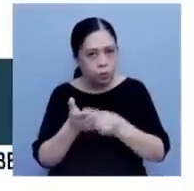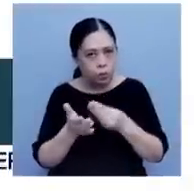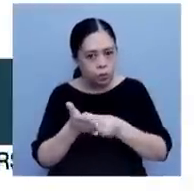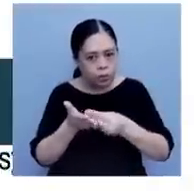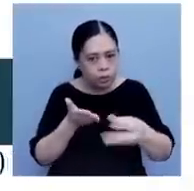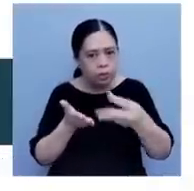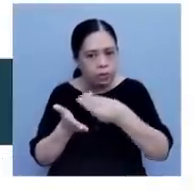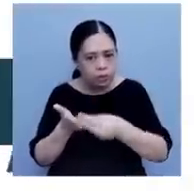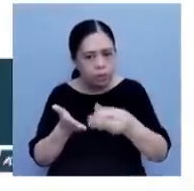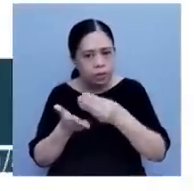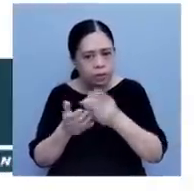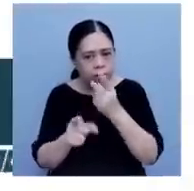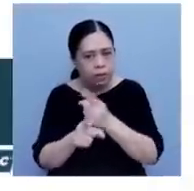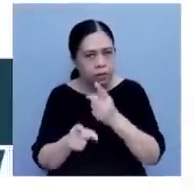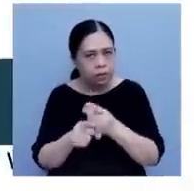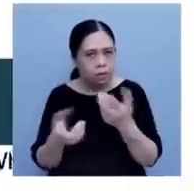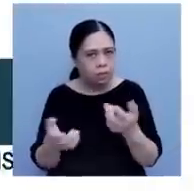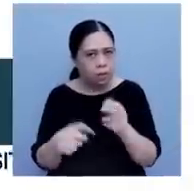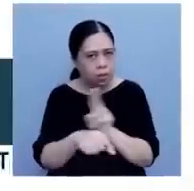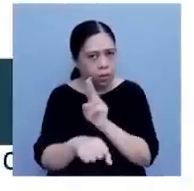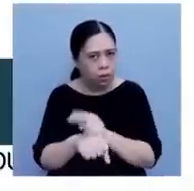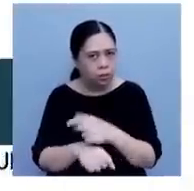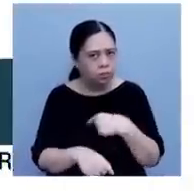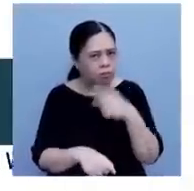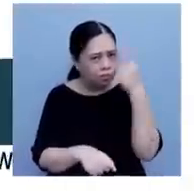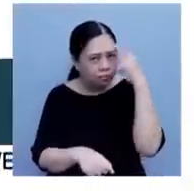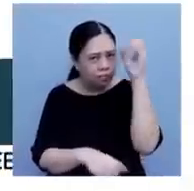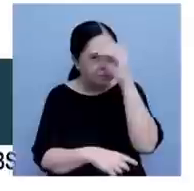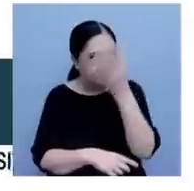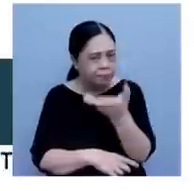spent well. What do you think about that?